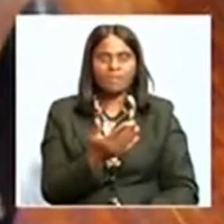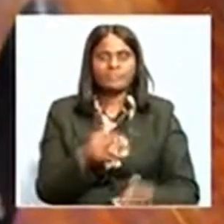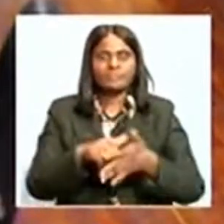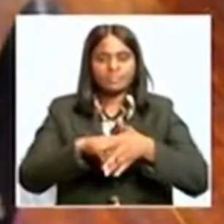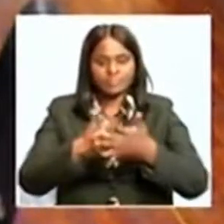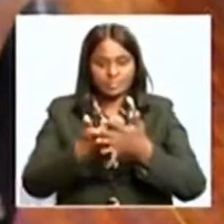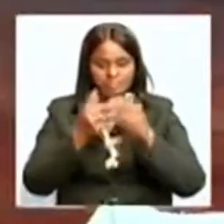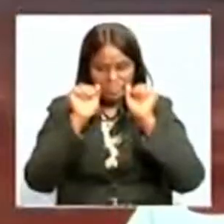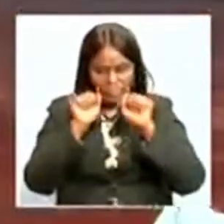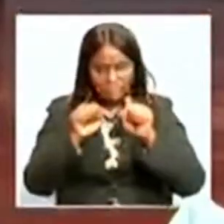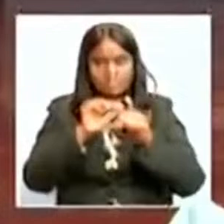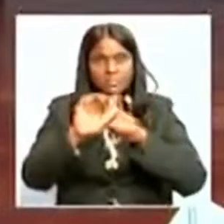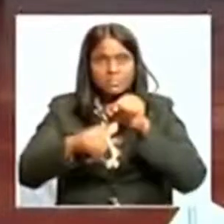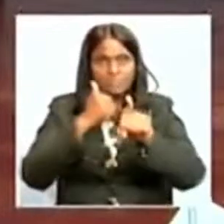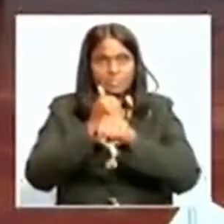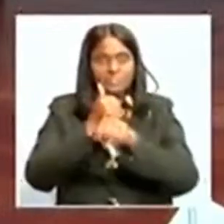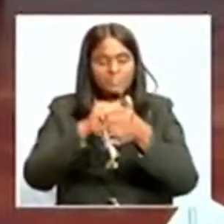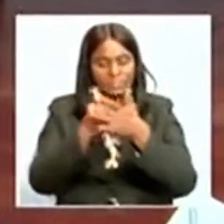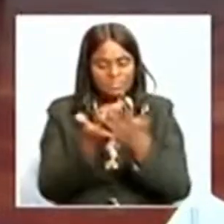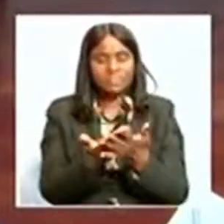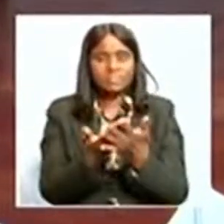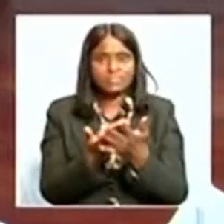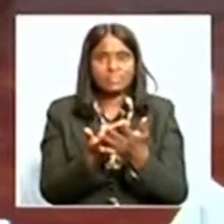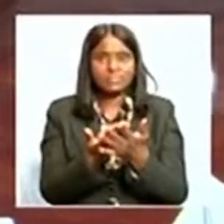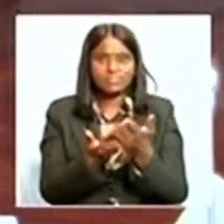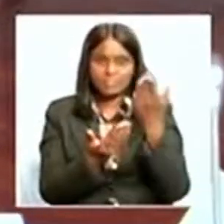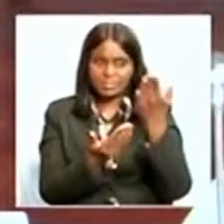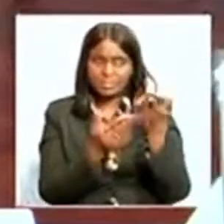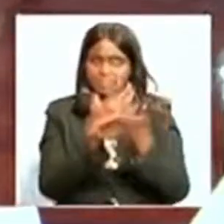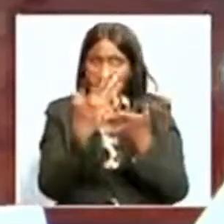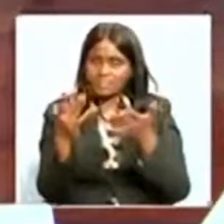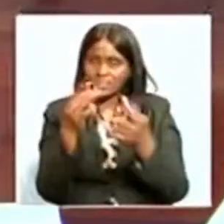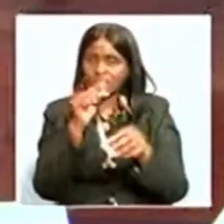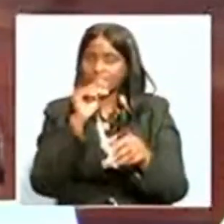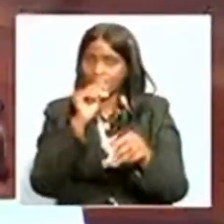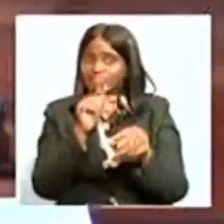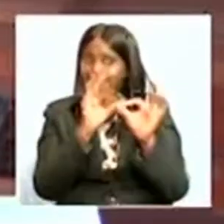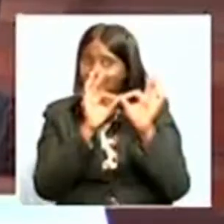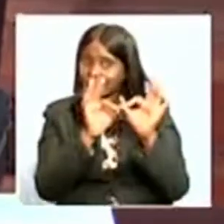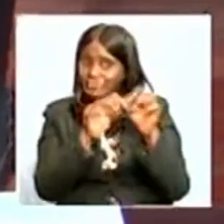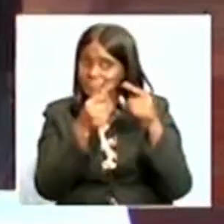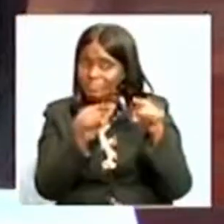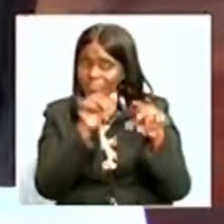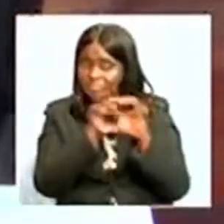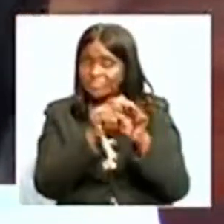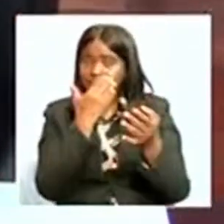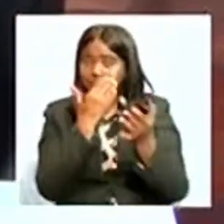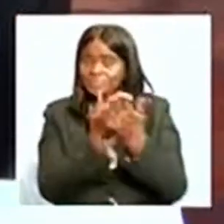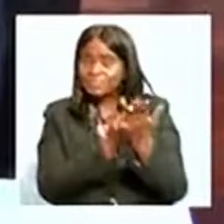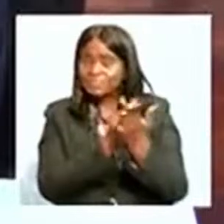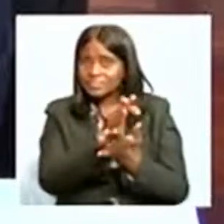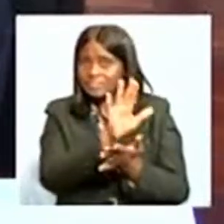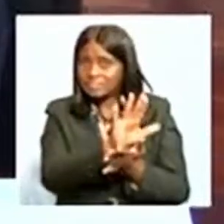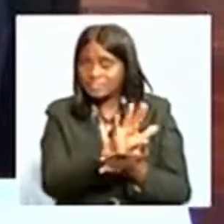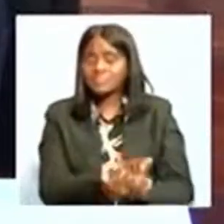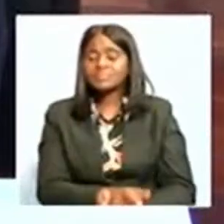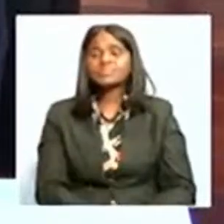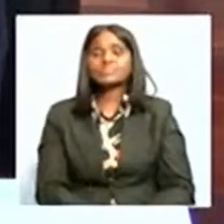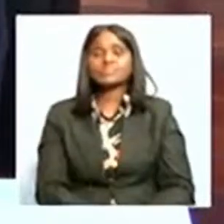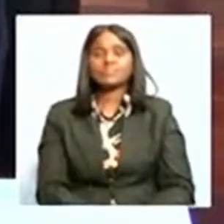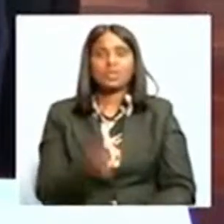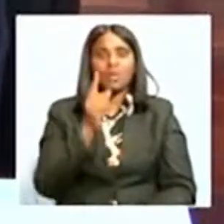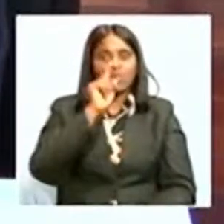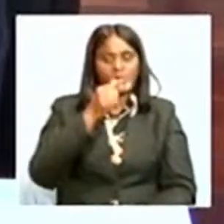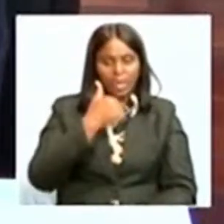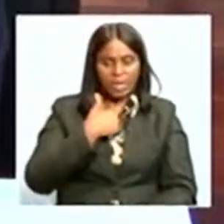how it can be established that something was done in good faith. Because obviously for you